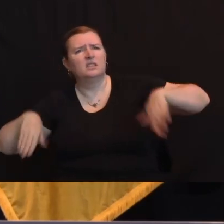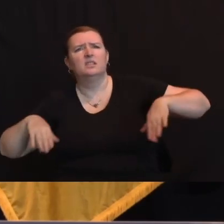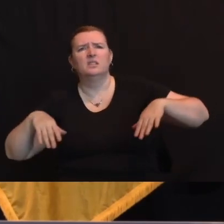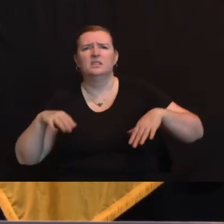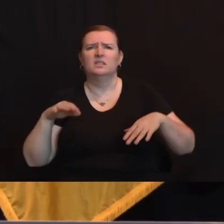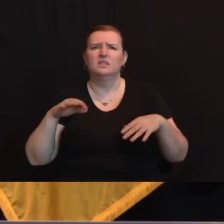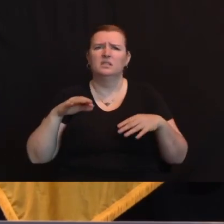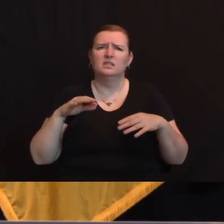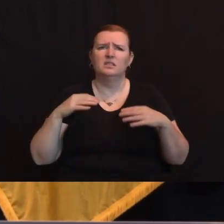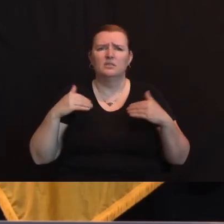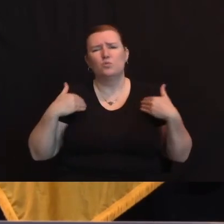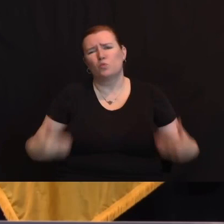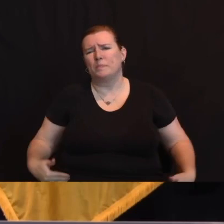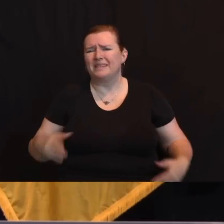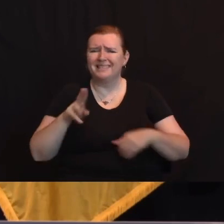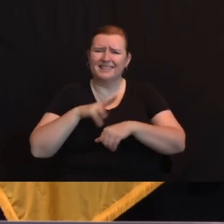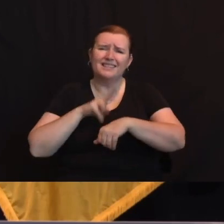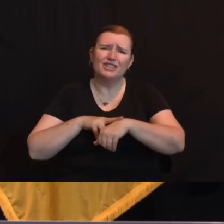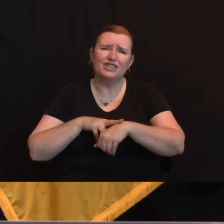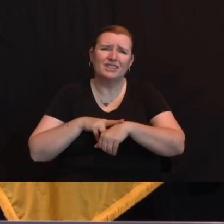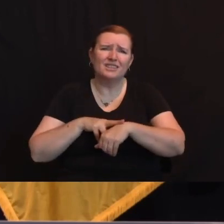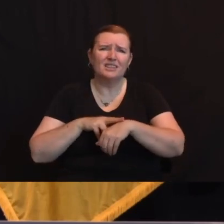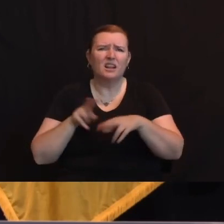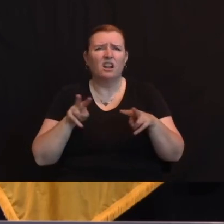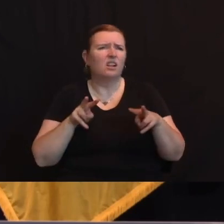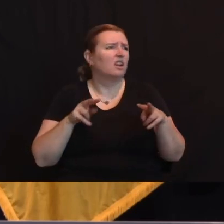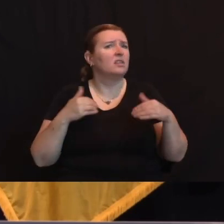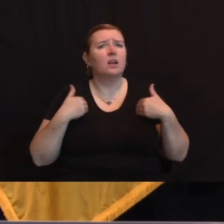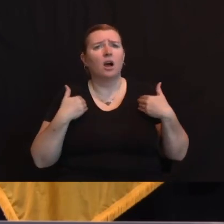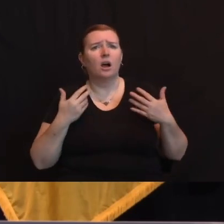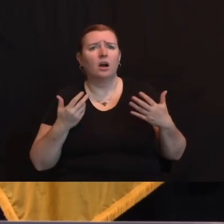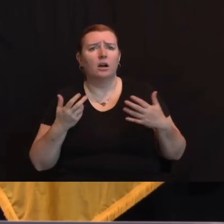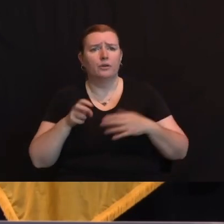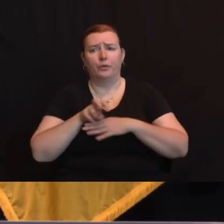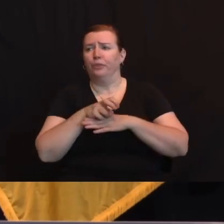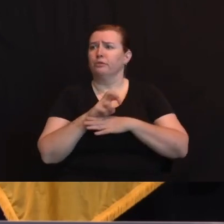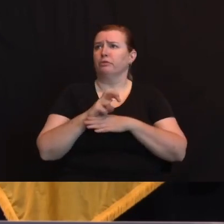nature. So as the clock has gone on, folks have